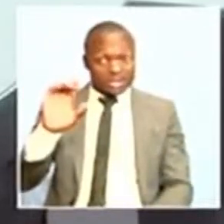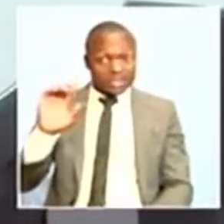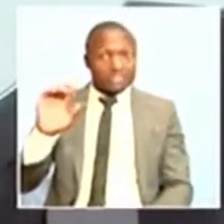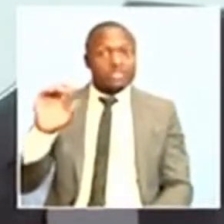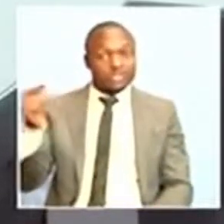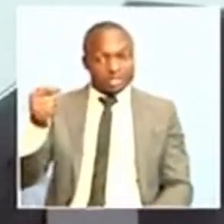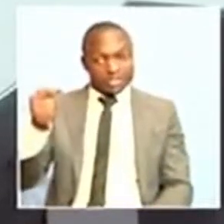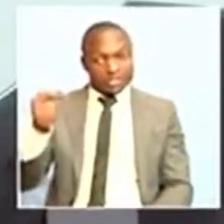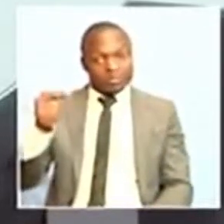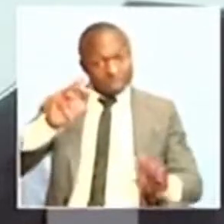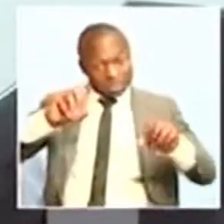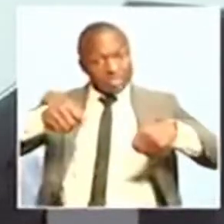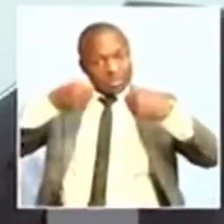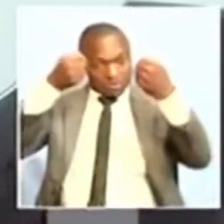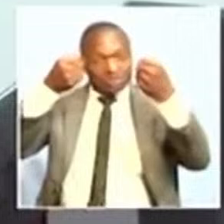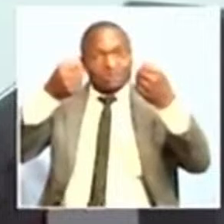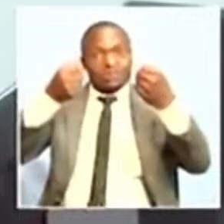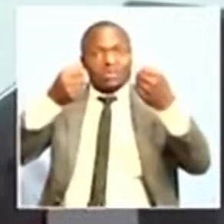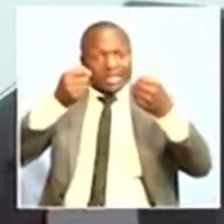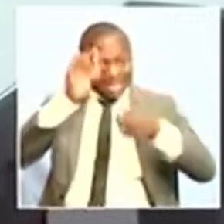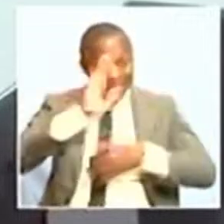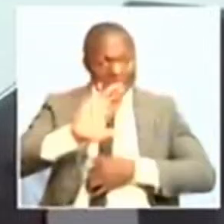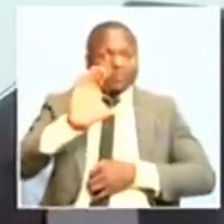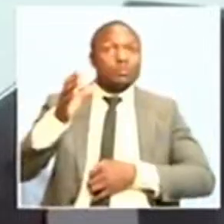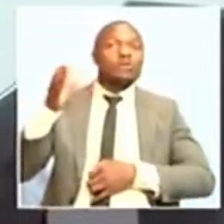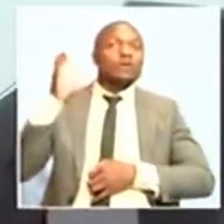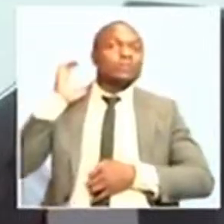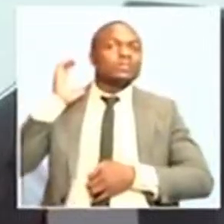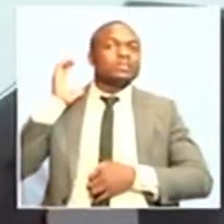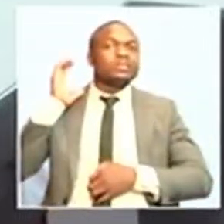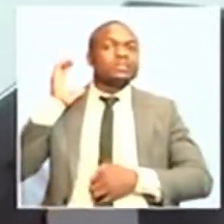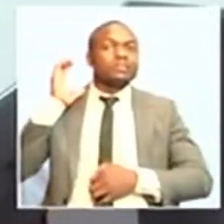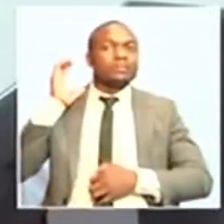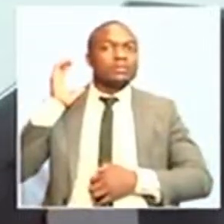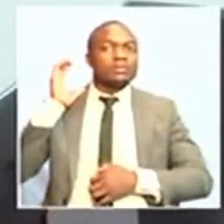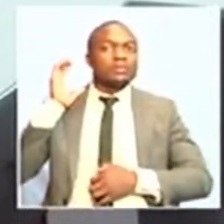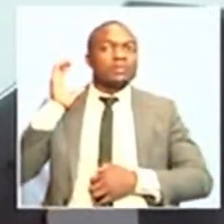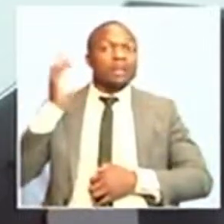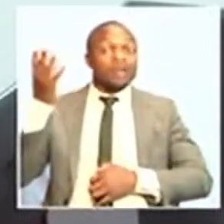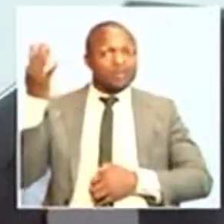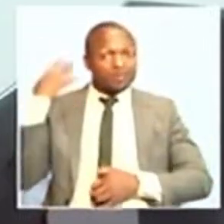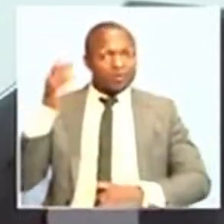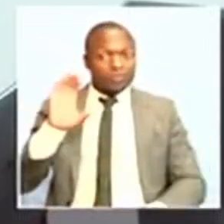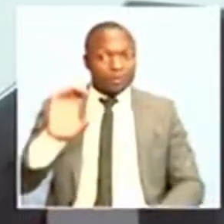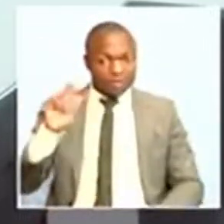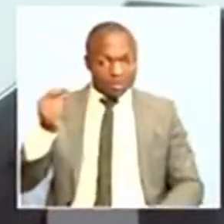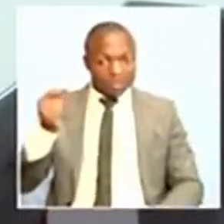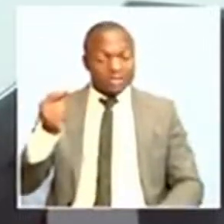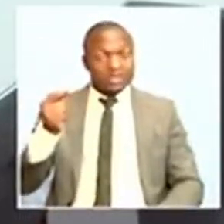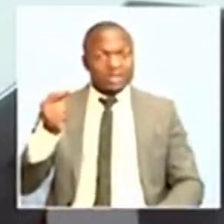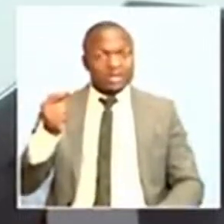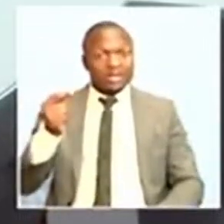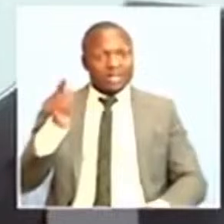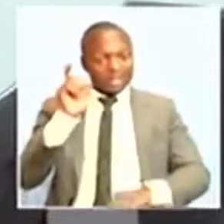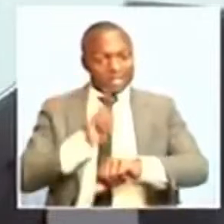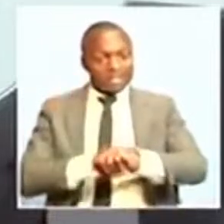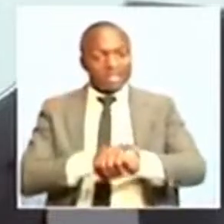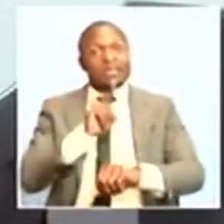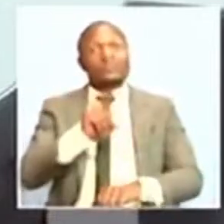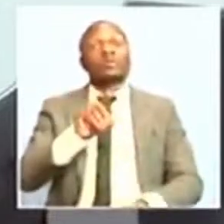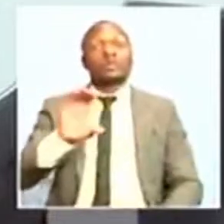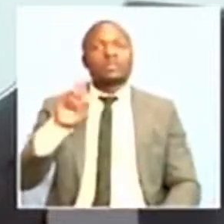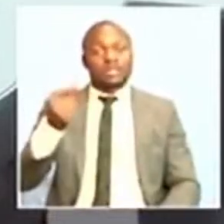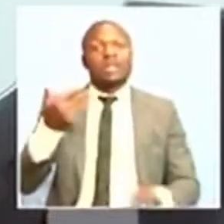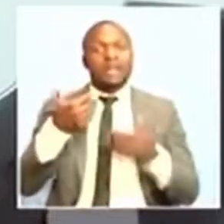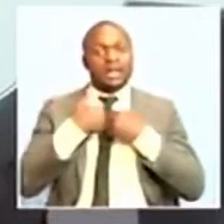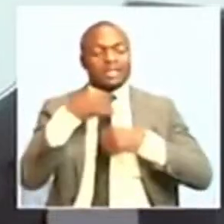he's been sued in his capacity as the former CG, and while he was CG, he had